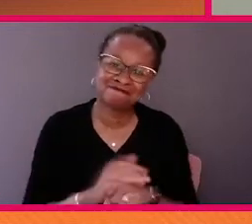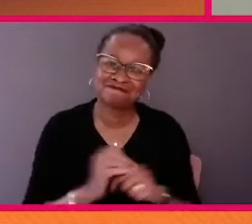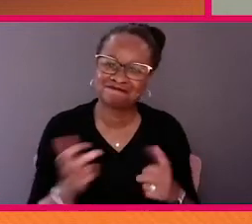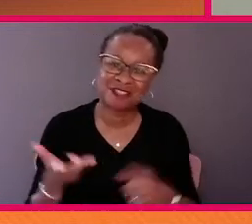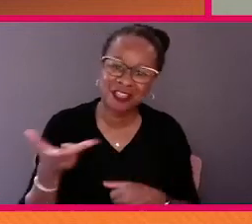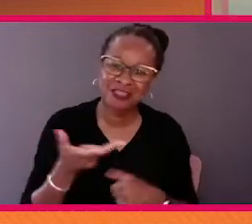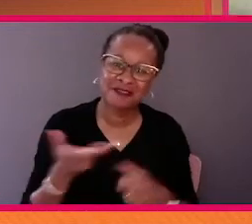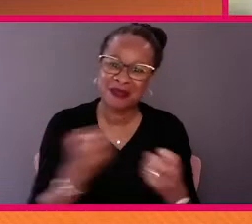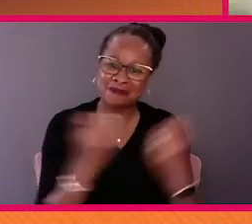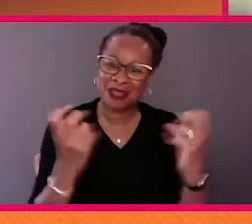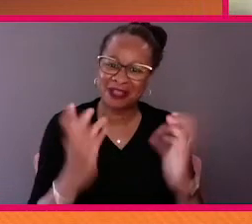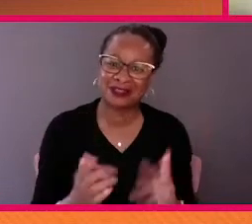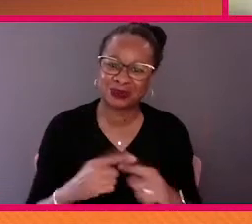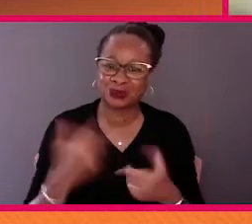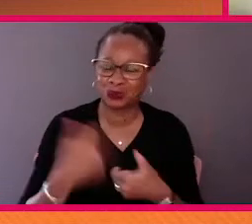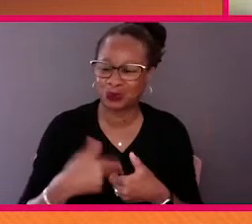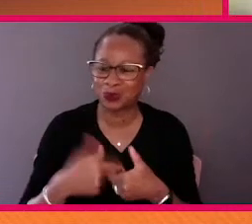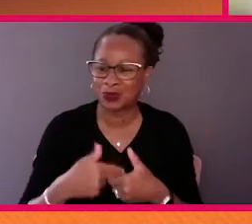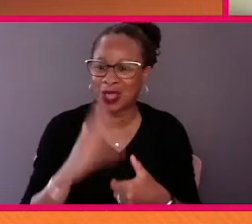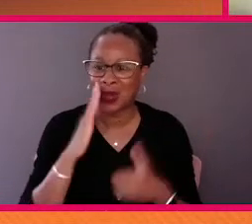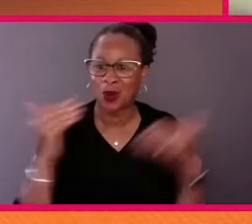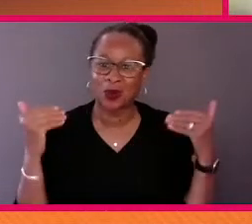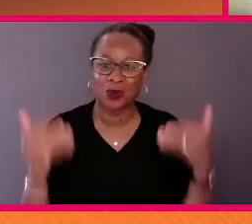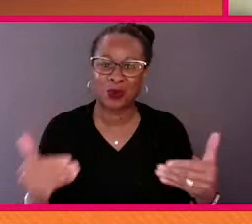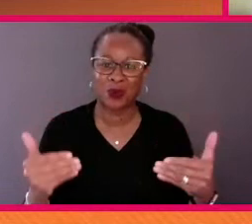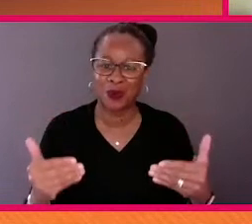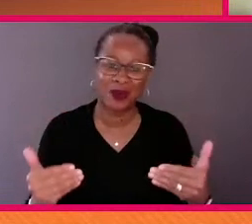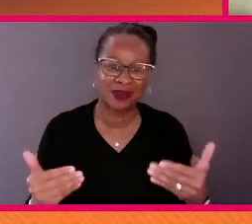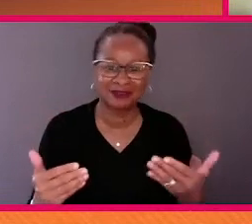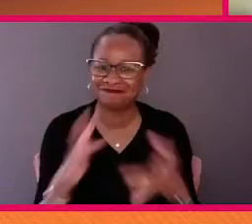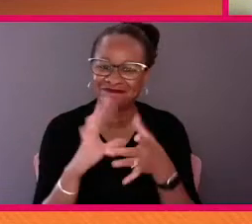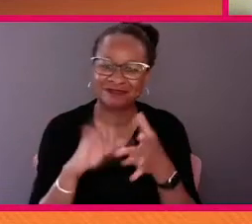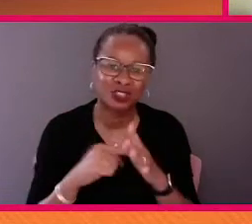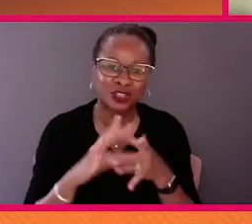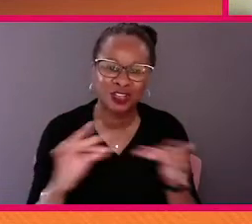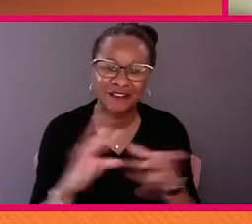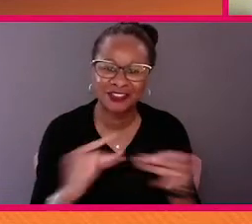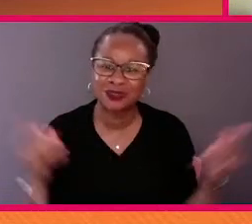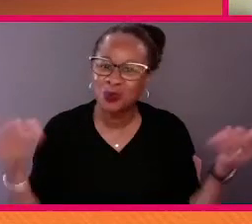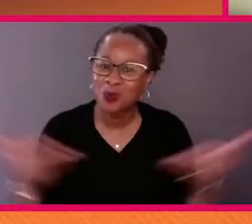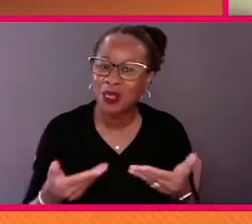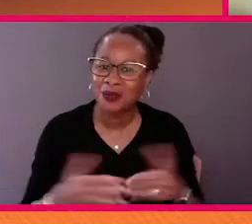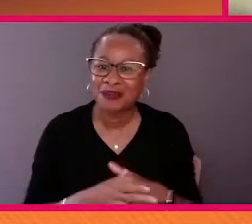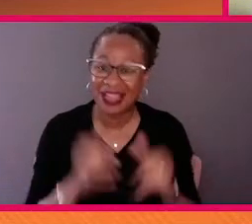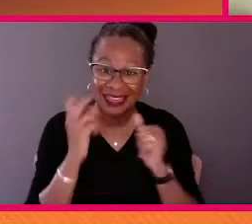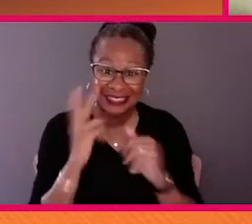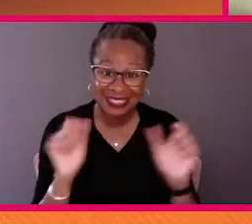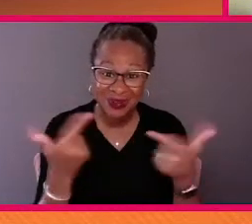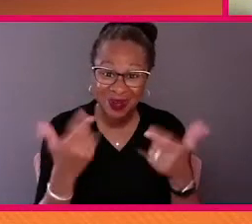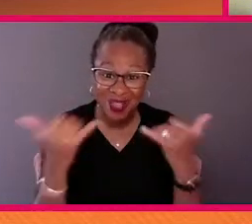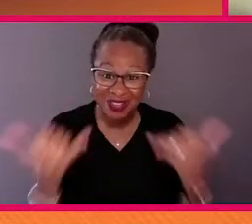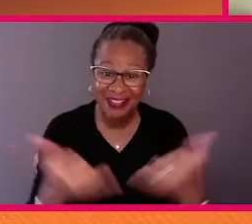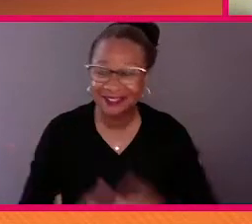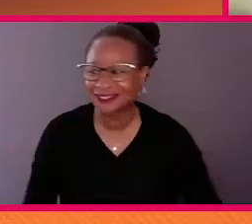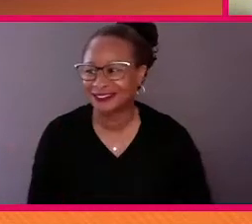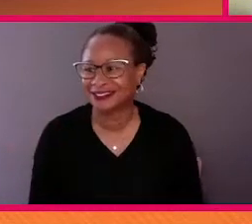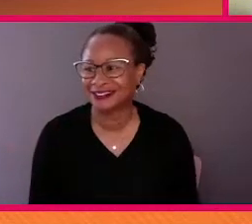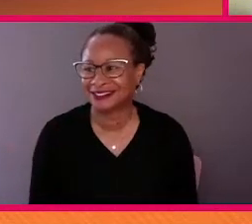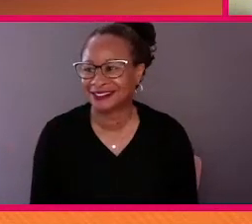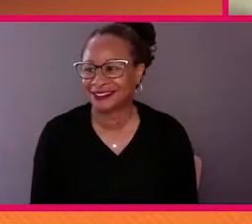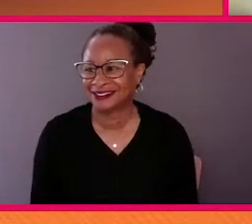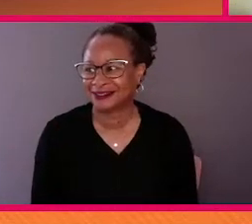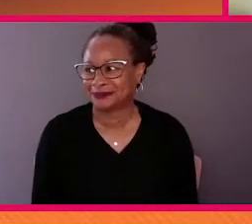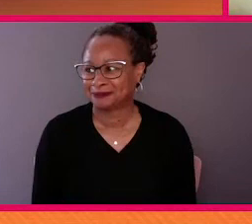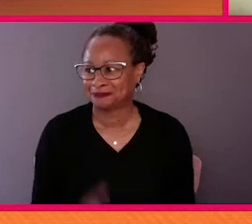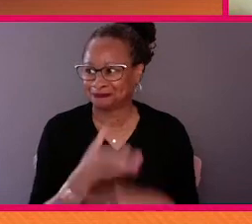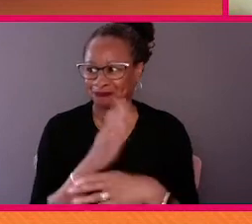join. And we'll go ahead and jump into this conversation. Welcome. I can see you all. All right.